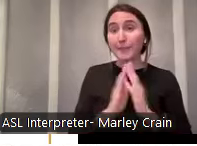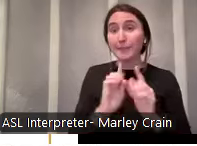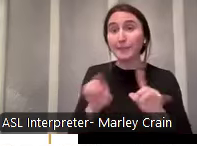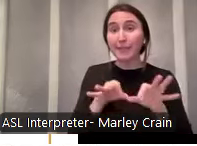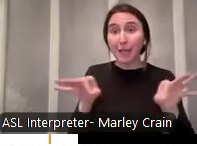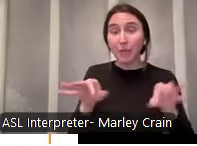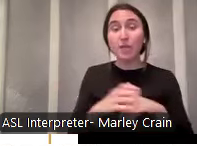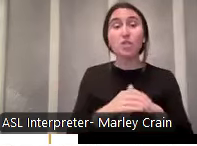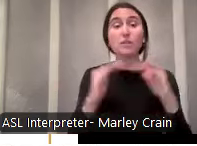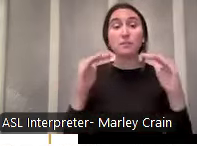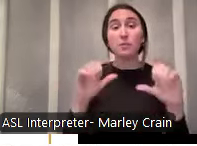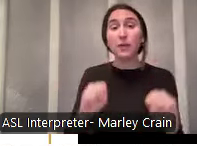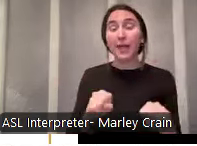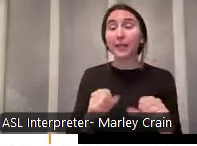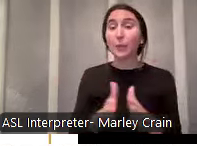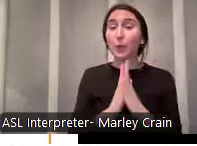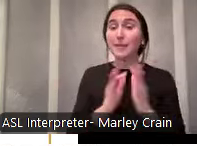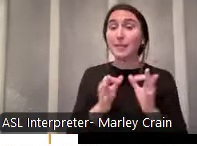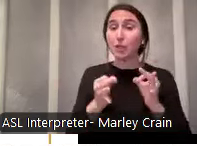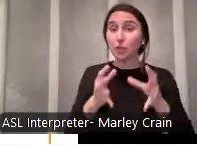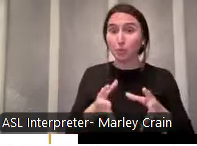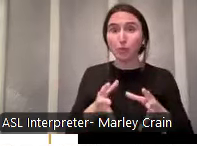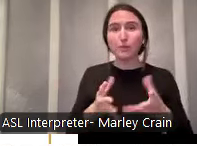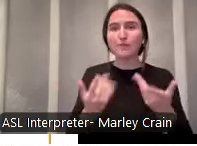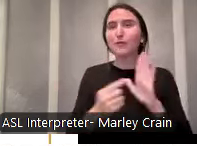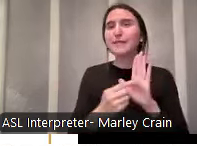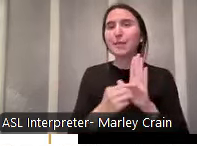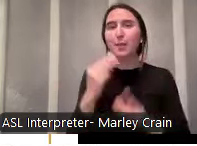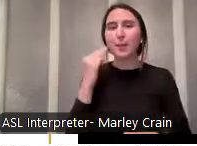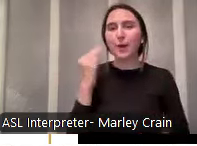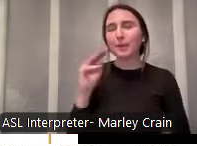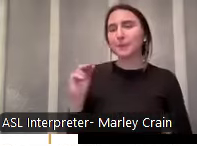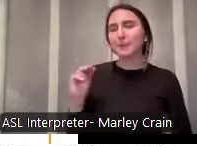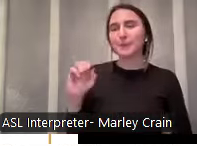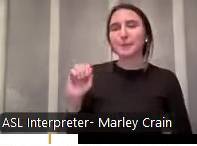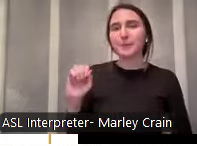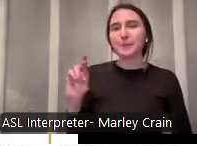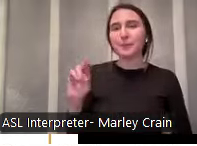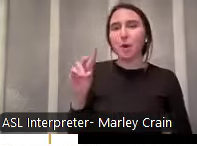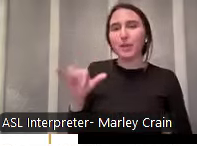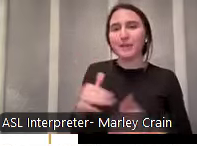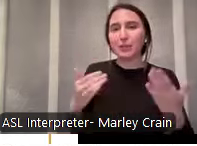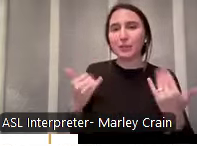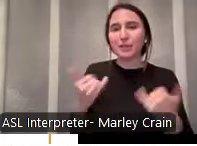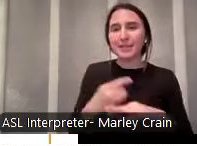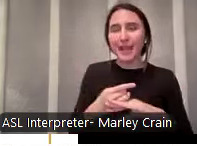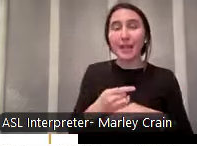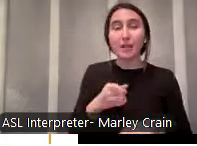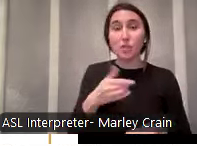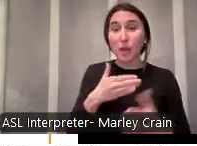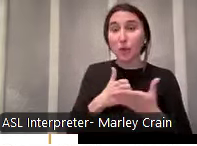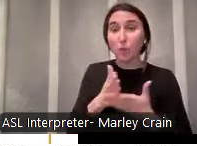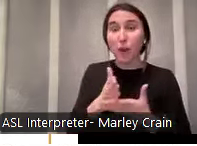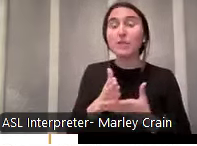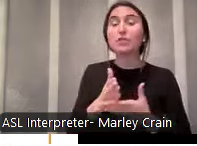today. You have a right to a professional interpreter. They can't just tell you to bring your older child in,